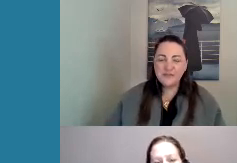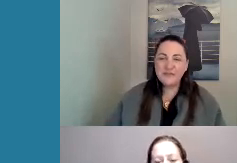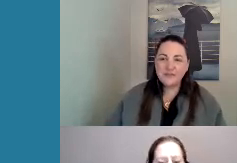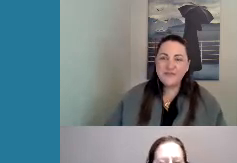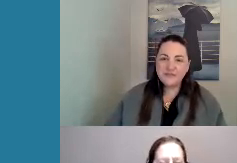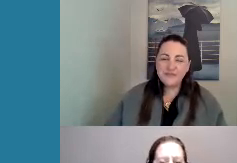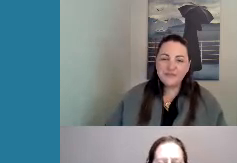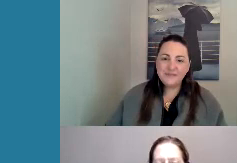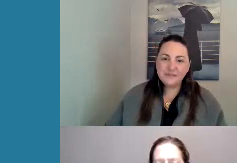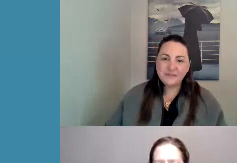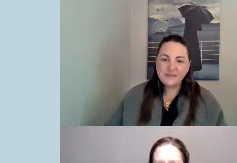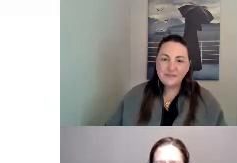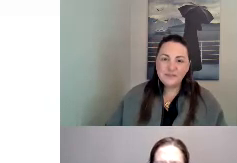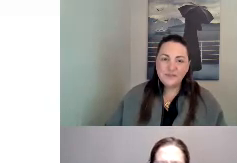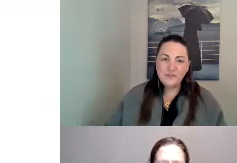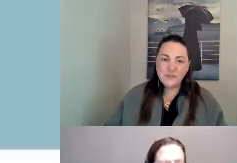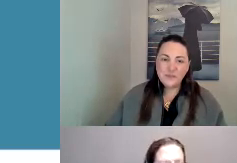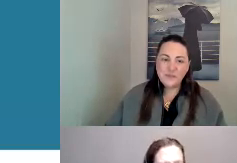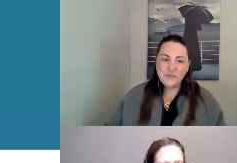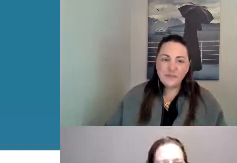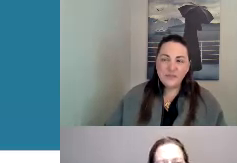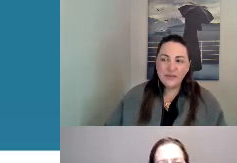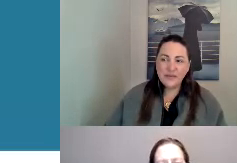deserved. Thank you.